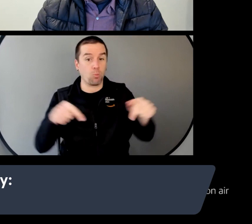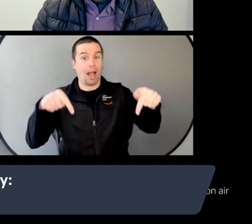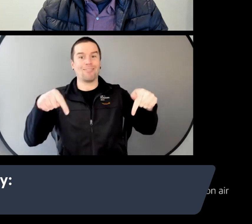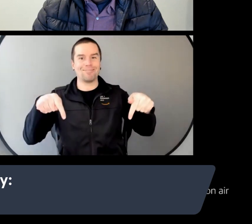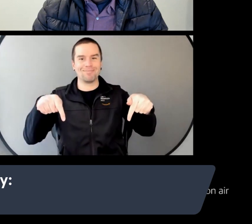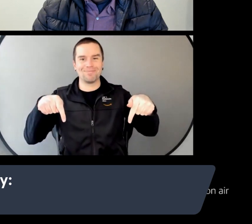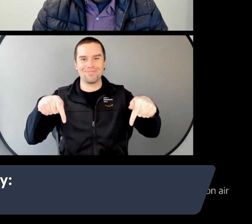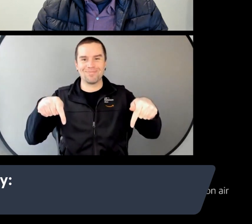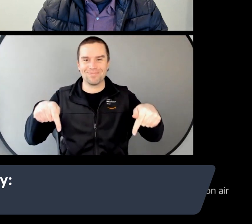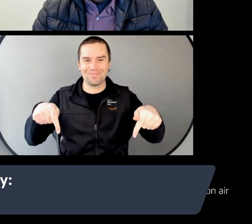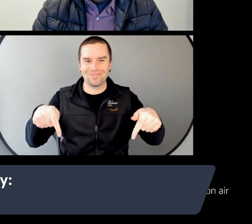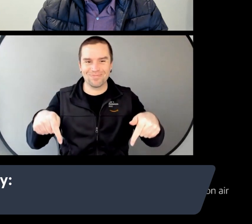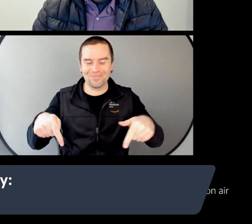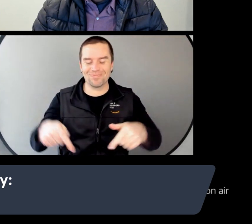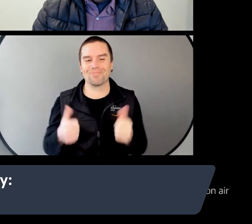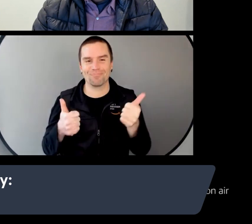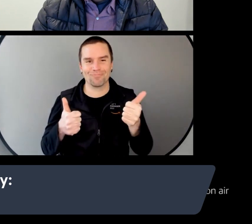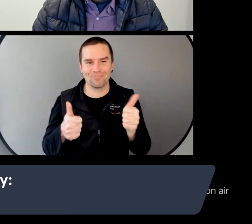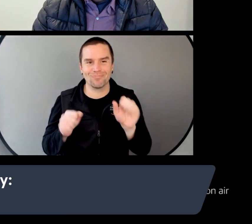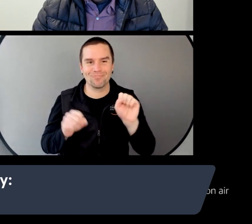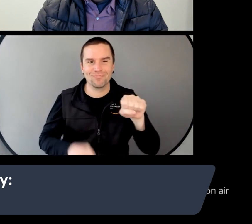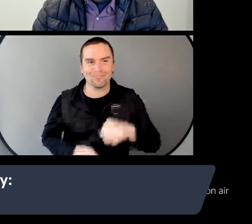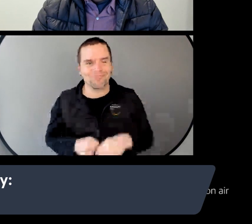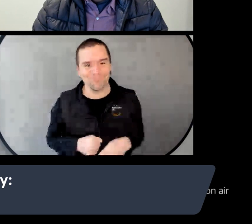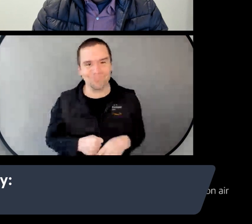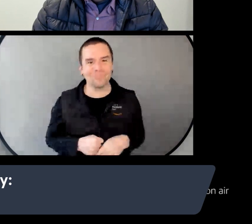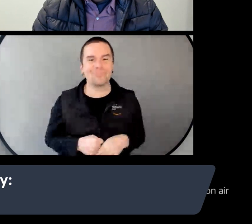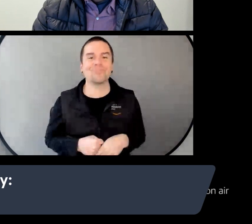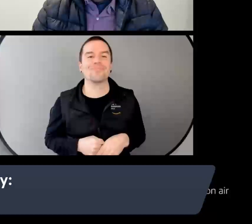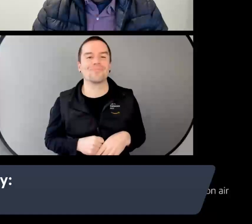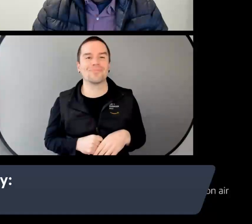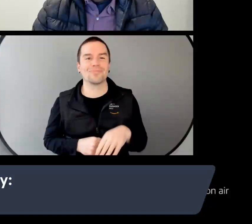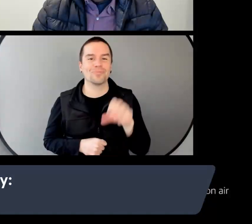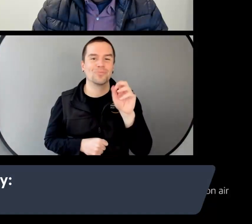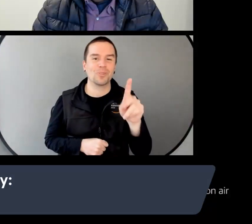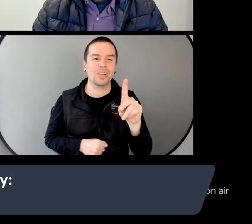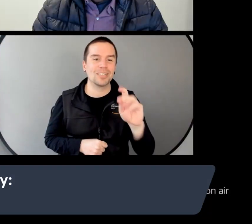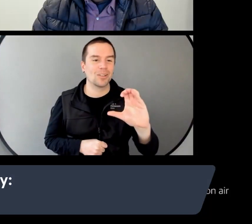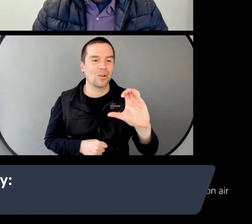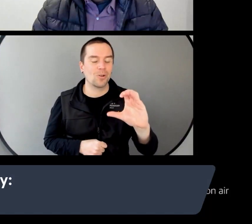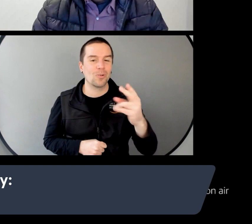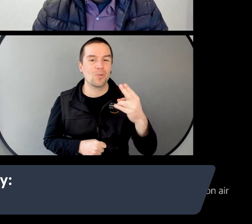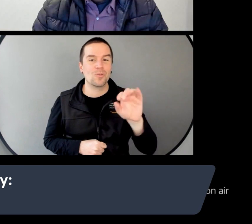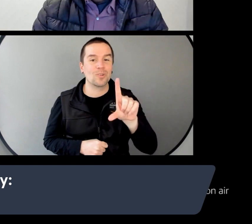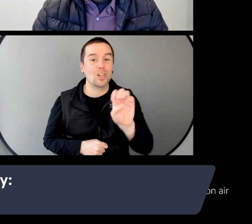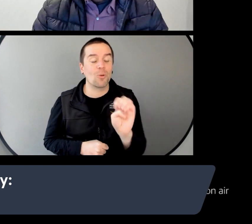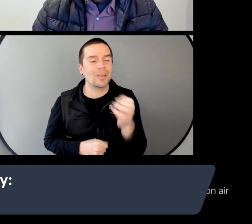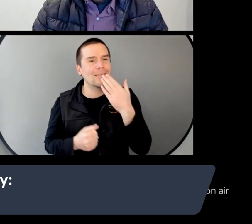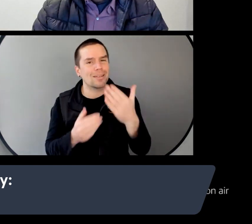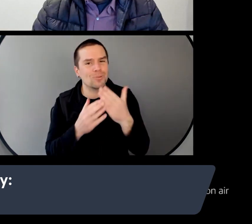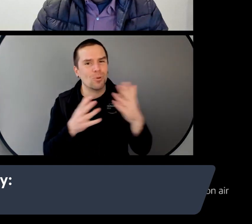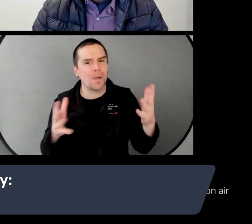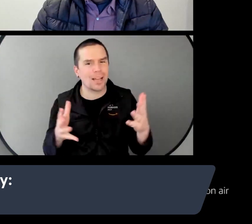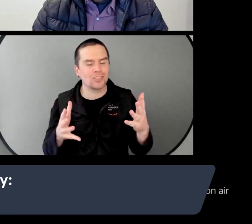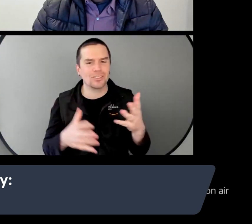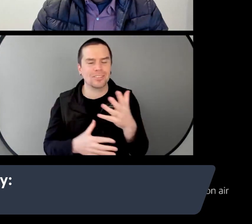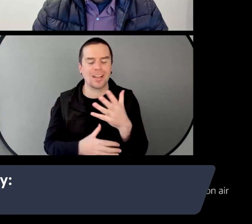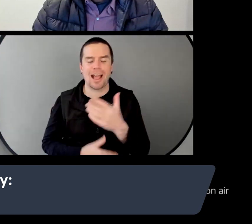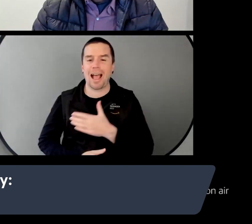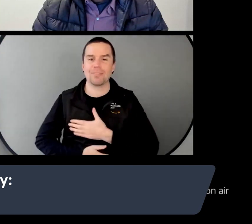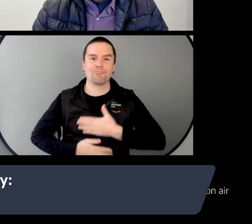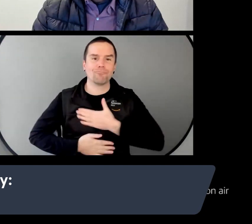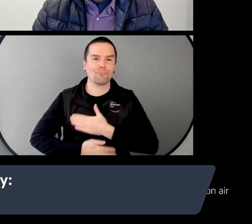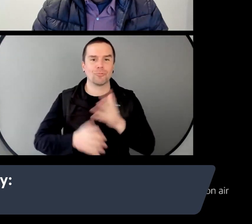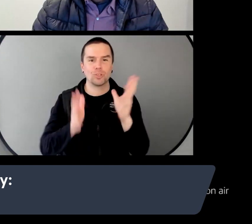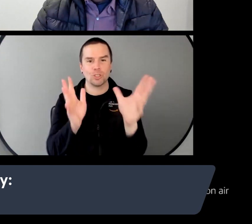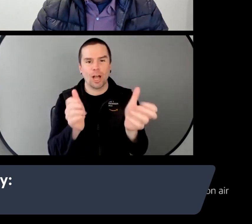Yeah, sweet. Perfect. Well, Chloe, thanks so much. And I like talking to a bunch of these